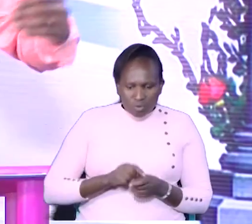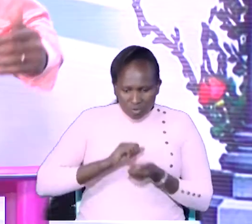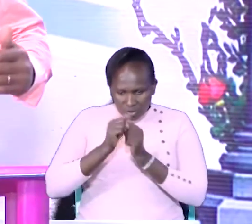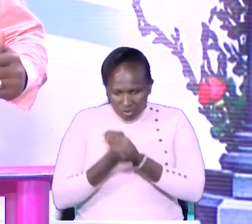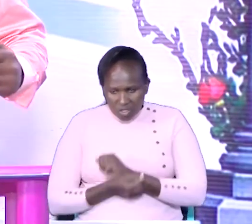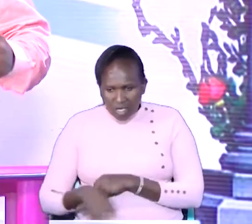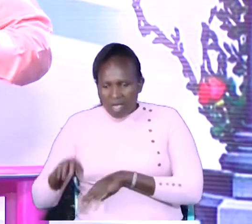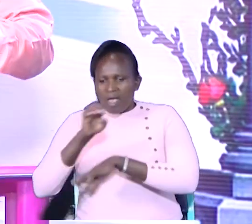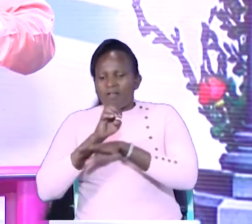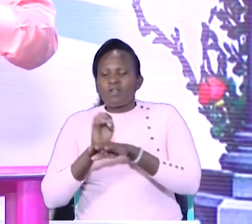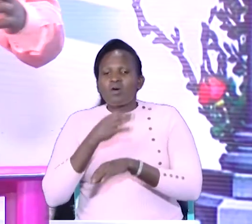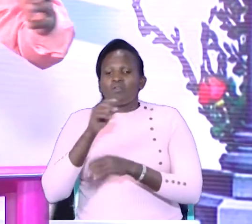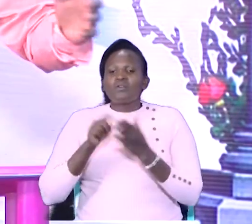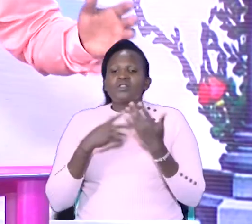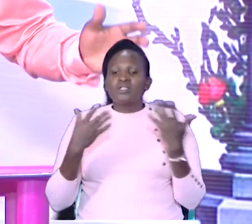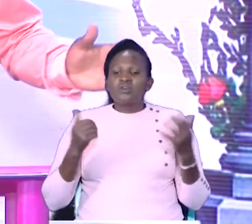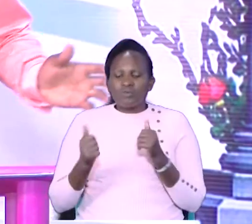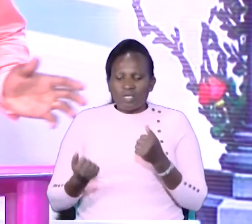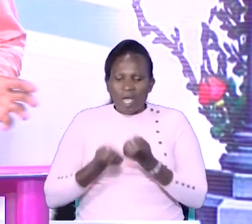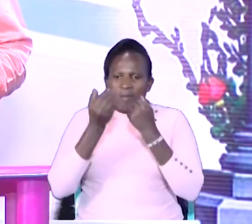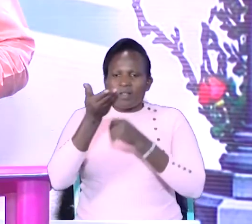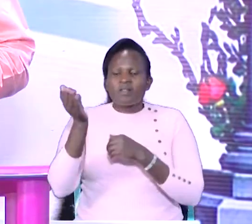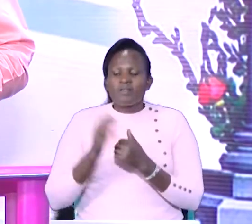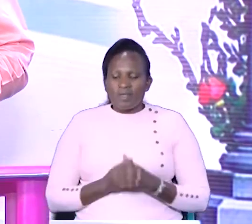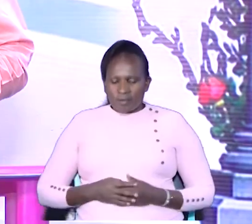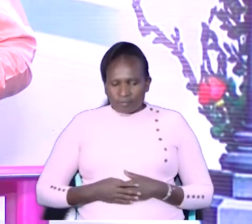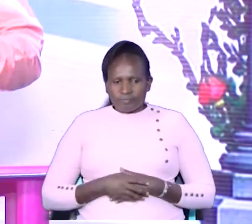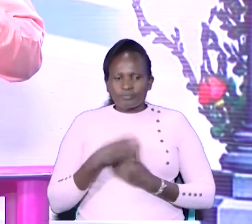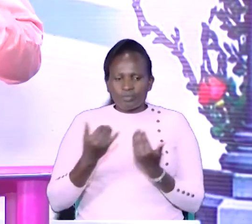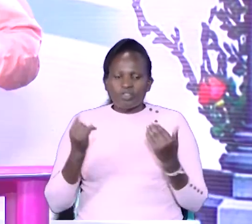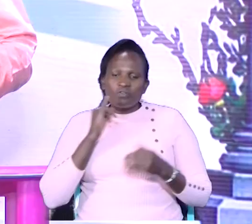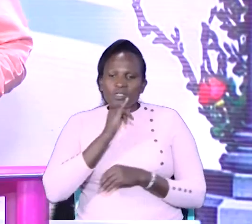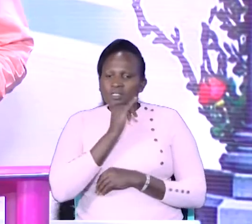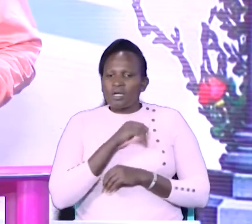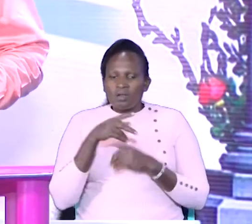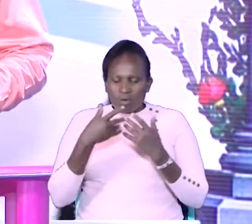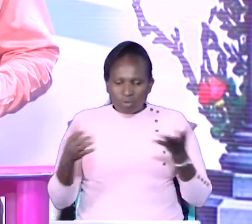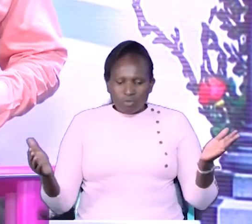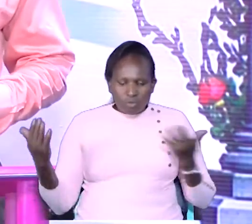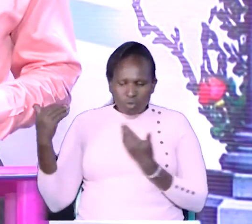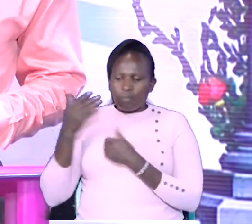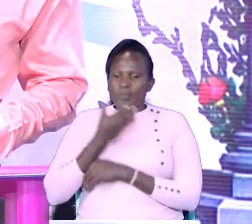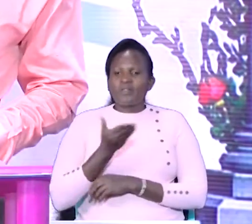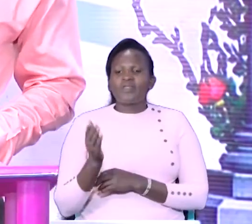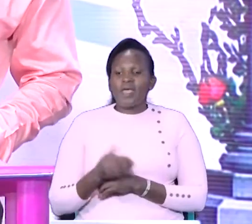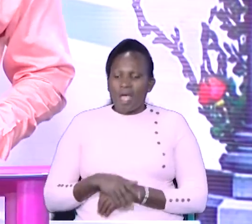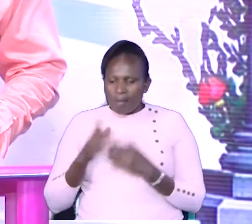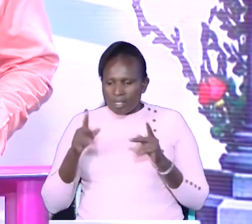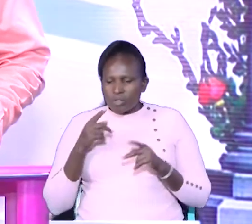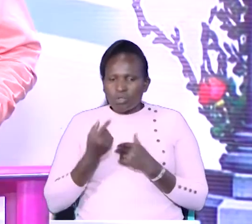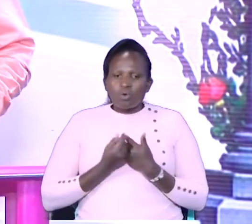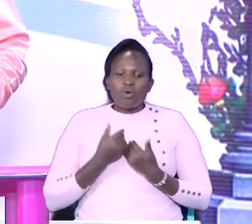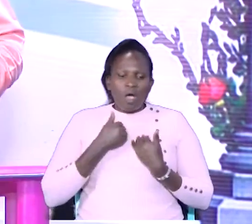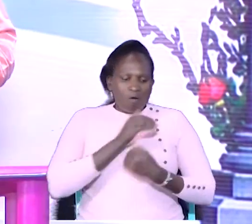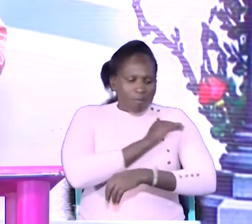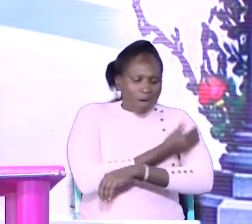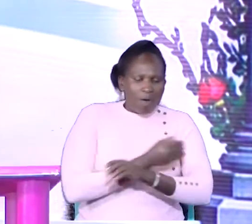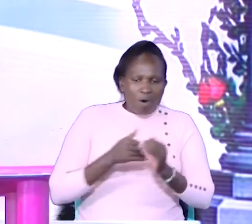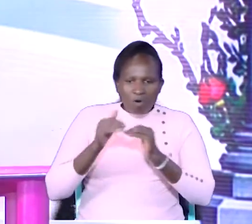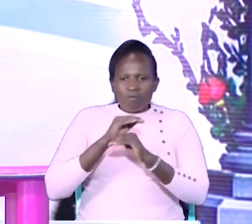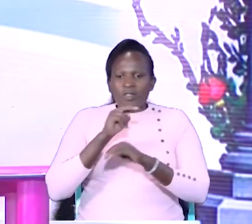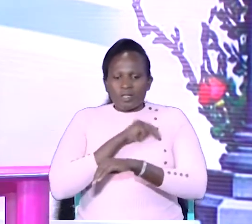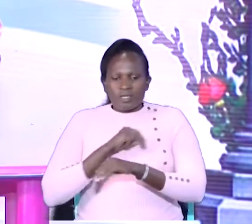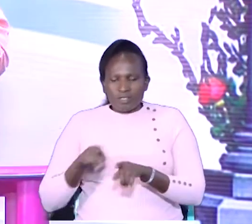the surrounding ya yale mambo ambayo ilikuwa imewasurround wana wa Israeli wenye walikuwa wamepoteza matumaini, mwenye alikuwa na power even over the